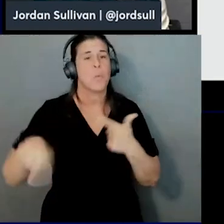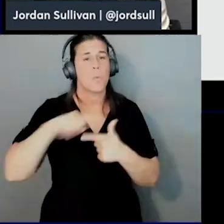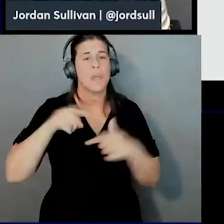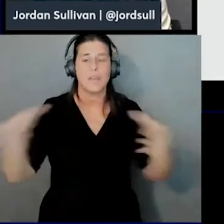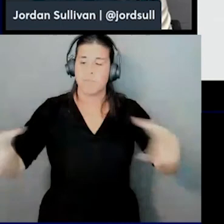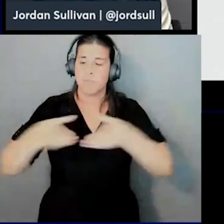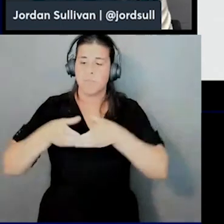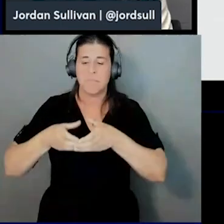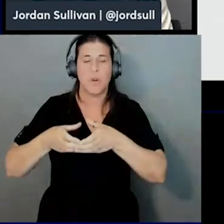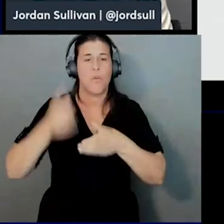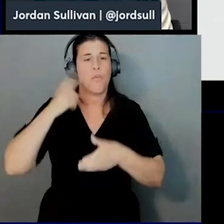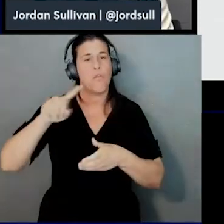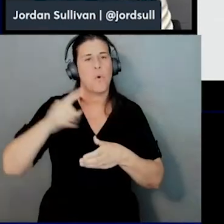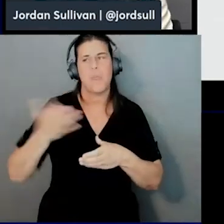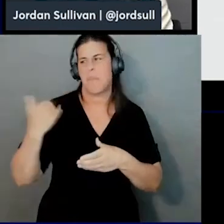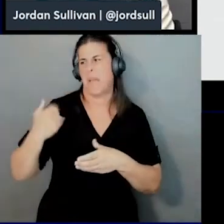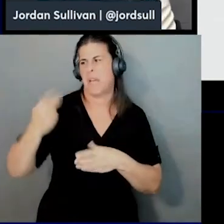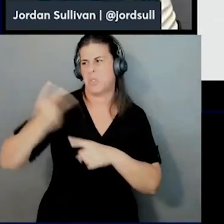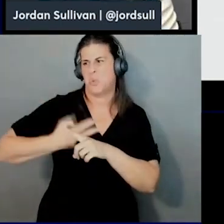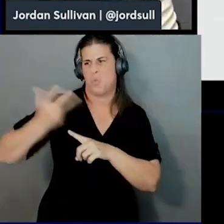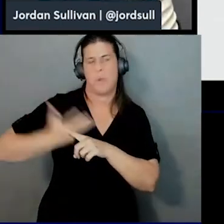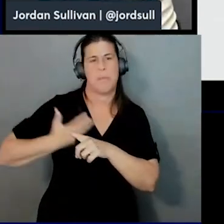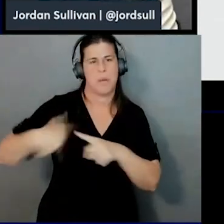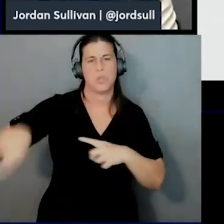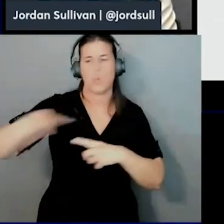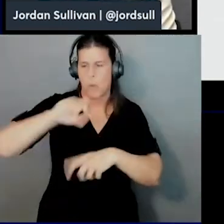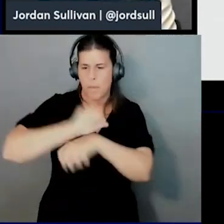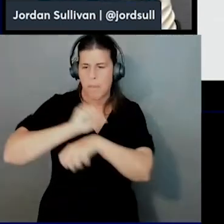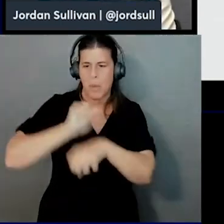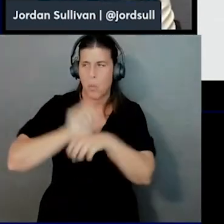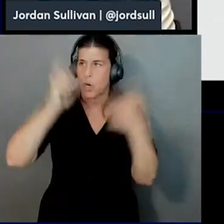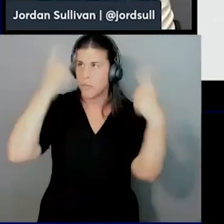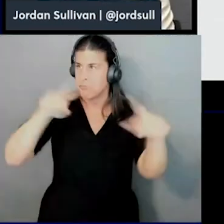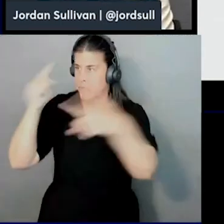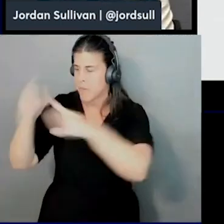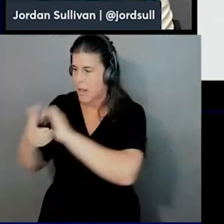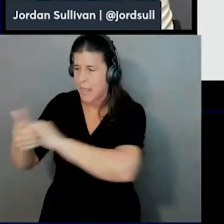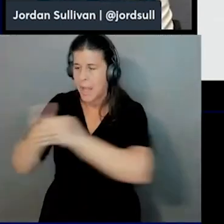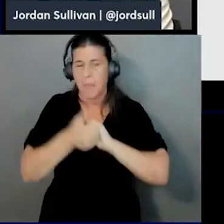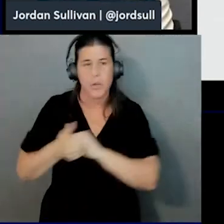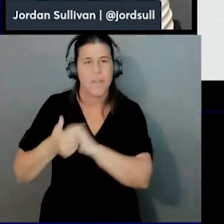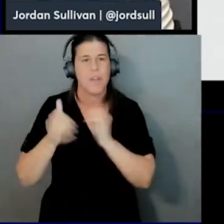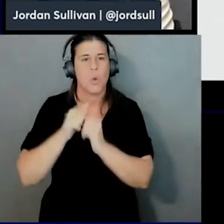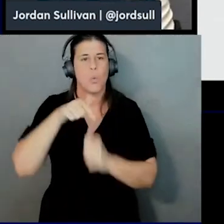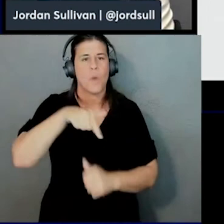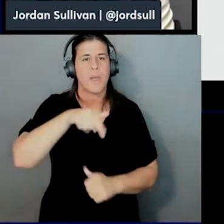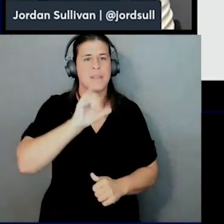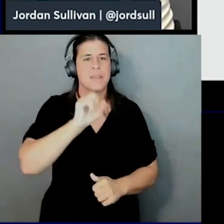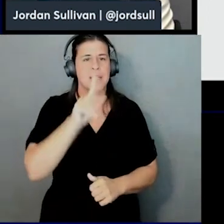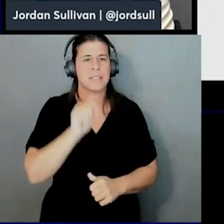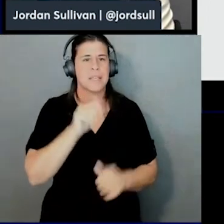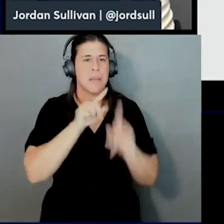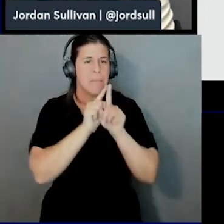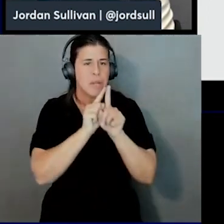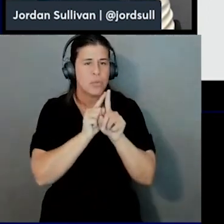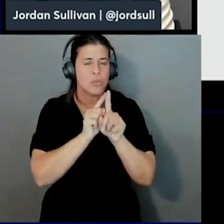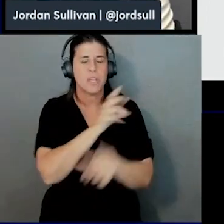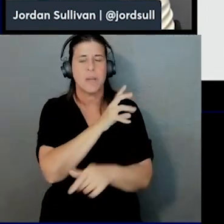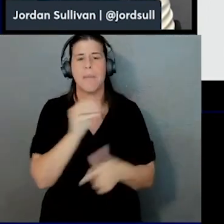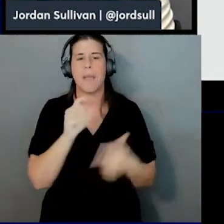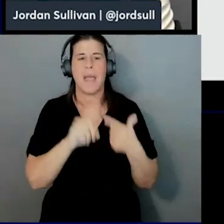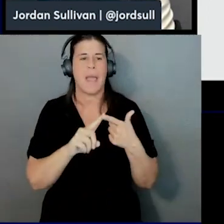for the last couple of months we've been working collaboratively with Qiskit mentorship and folks